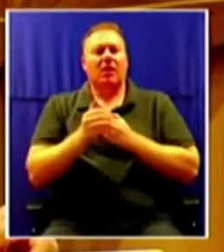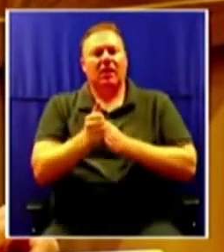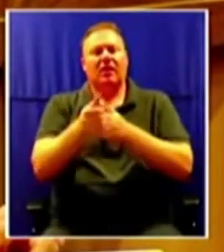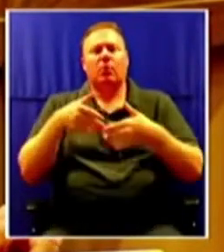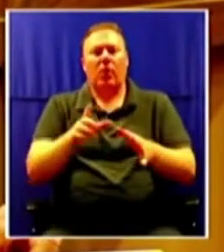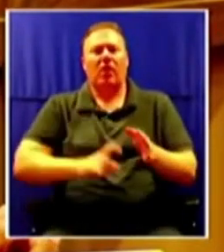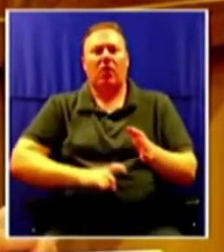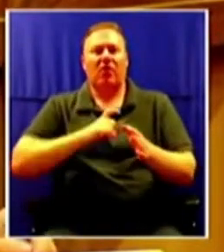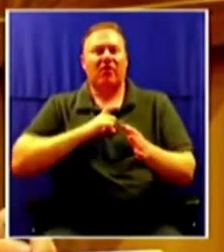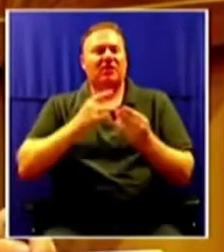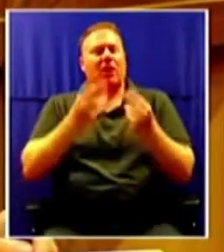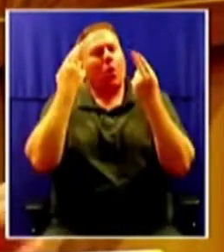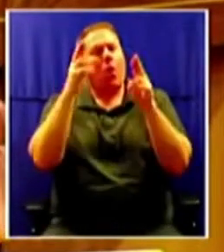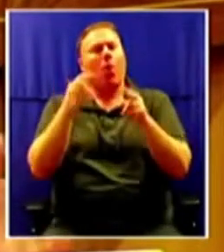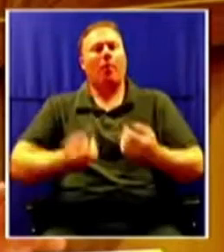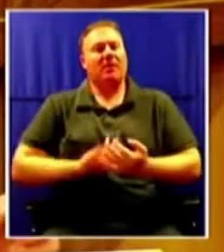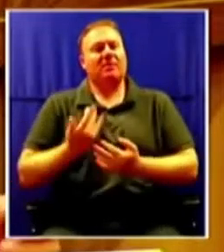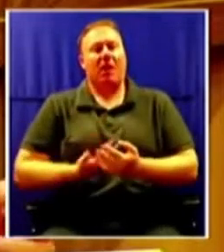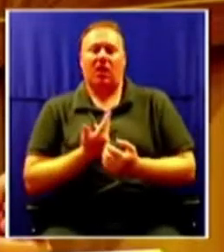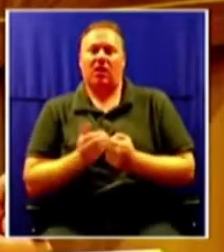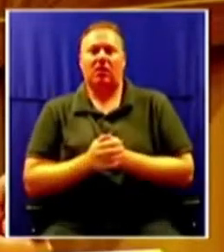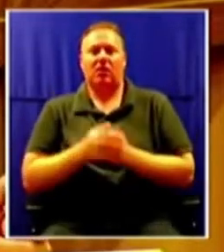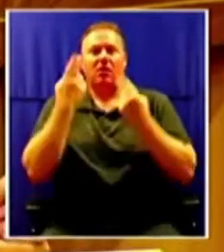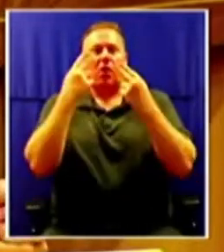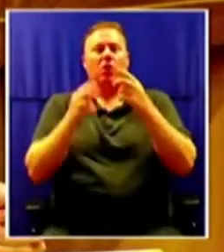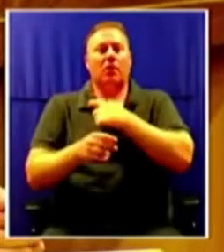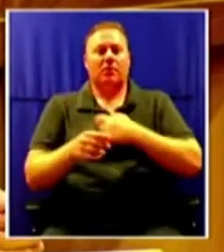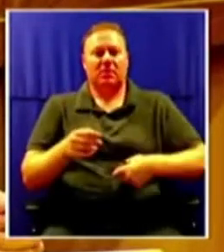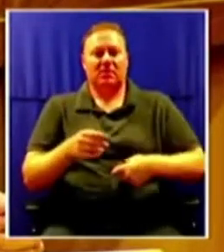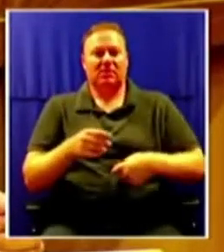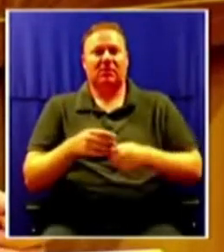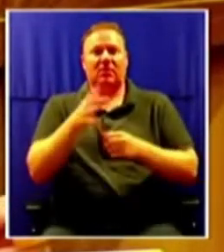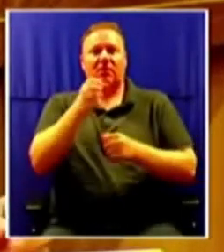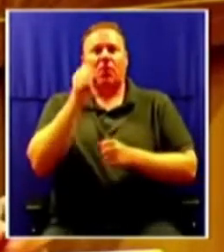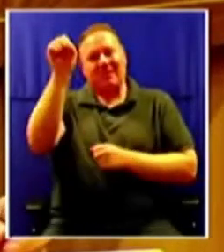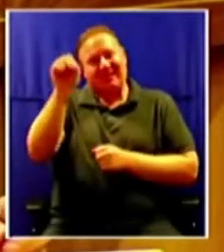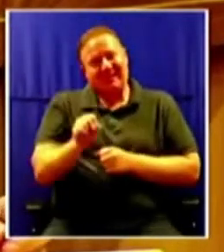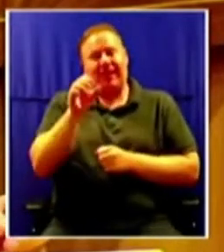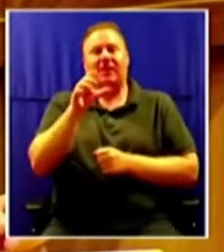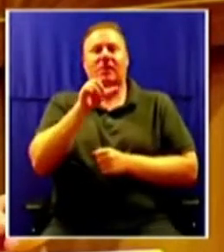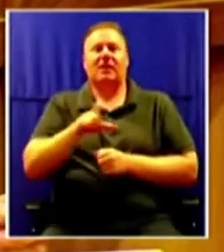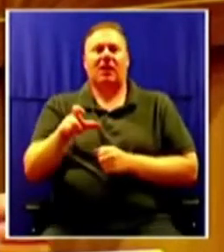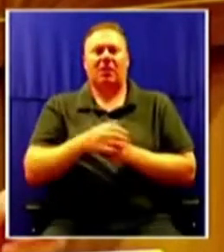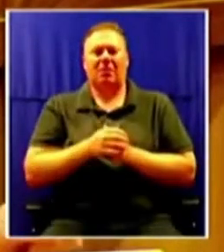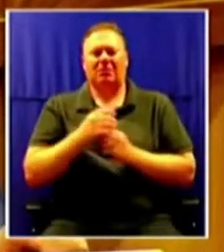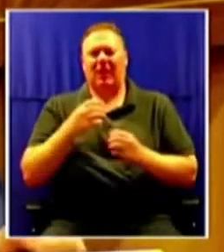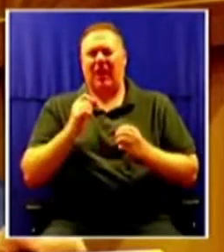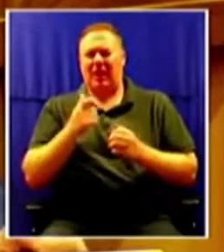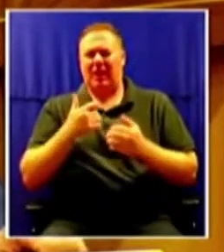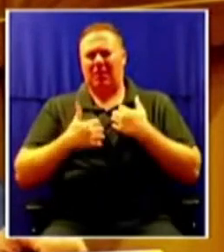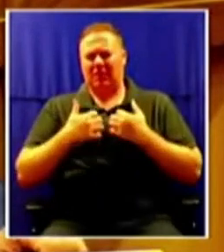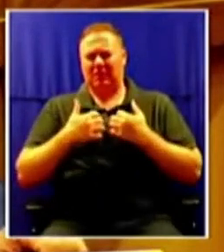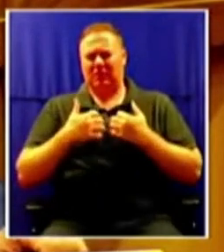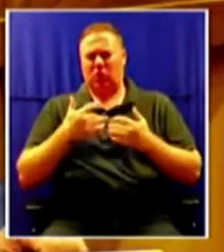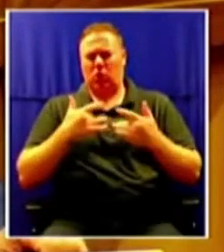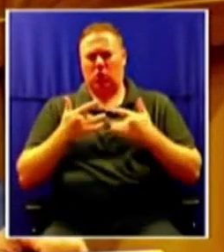dare I say, hope. So, Honourable President, coming from the Southern Cape, I will admit to you that I was a bit worried when you were announced as